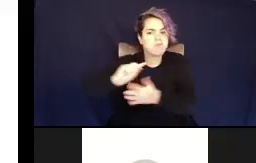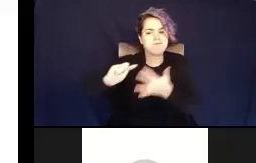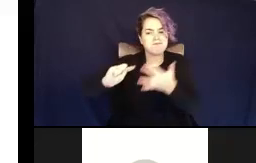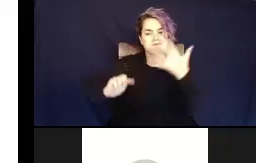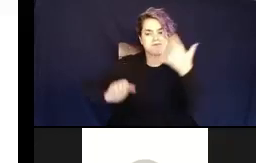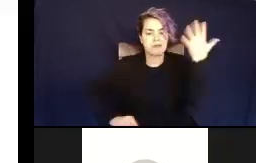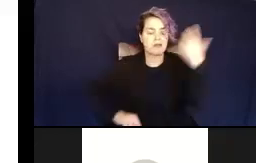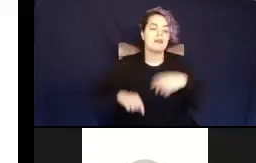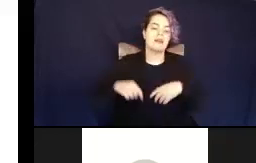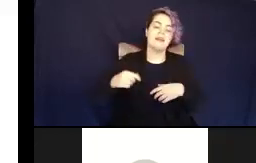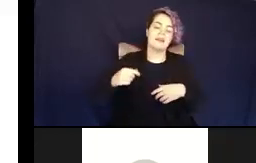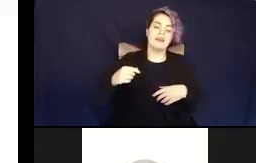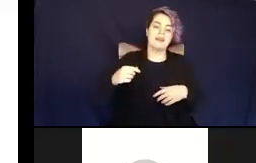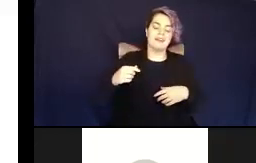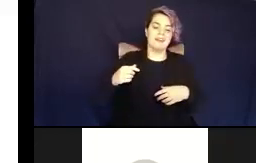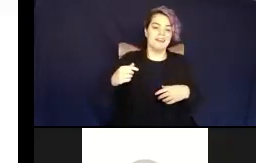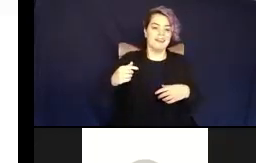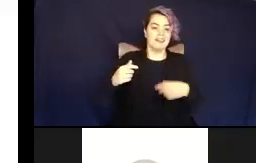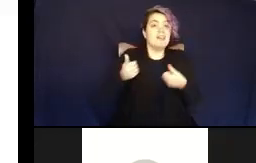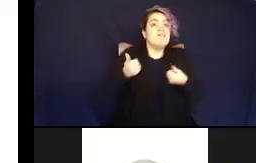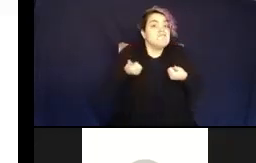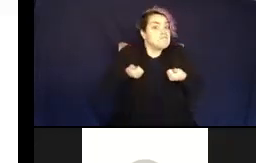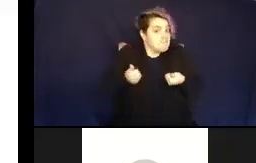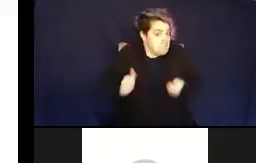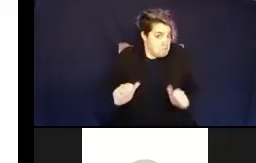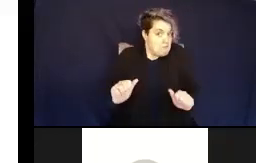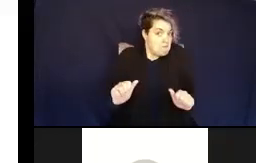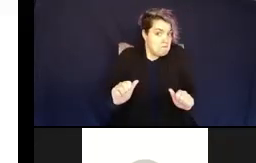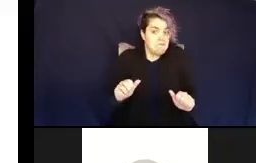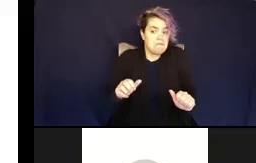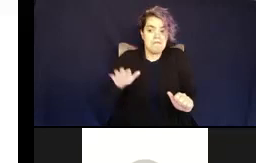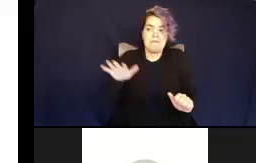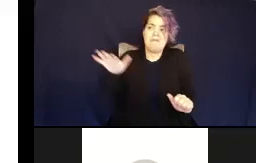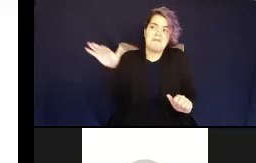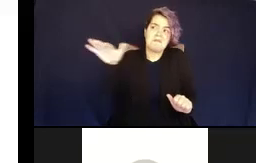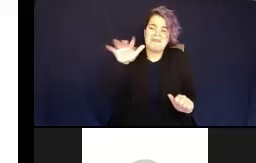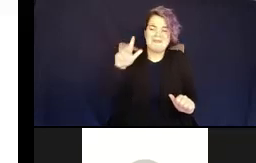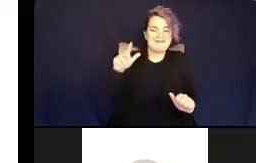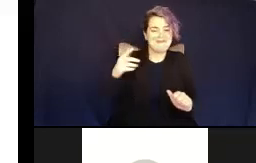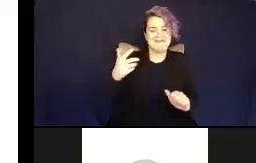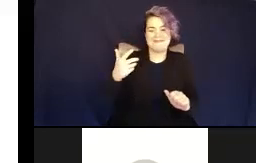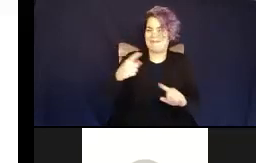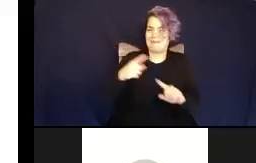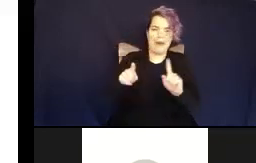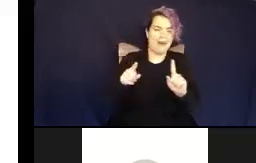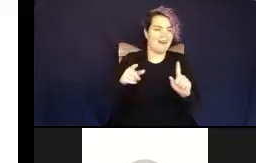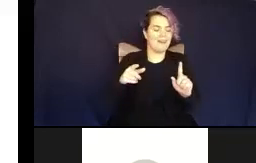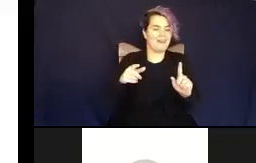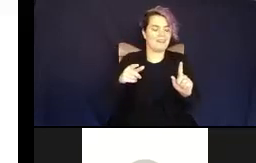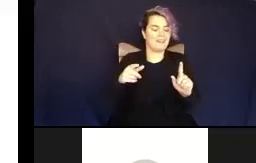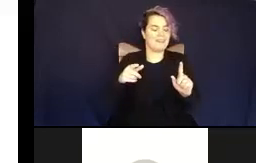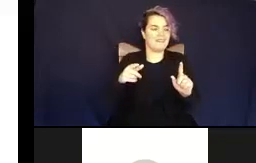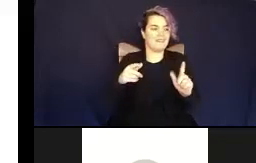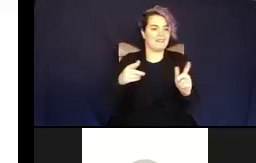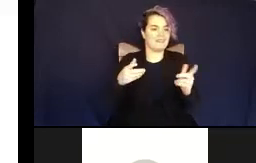And so there was, I think, an effort in some places, but for a long time, I think things were stalled because of the